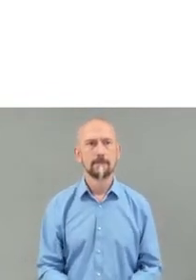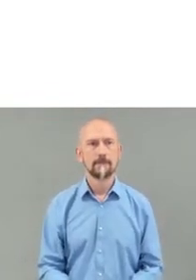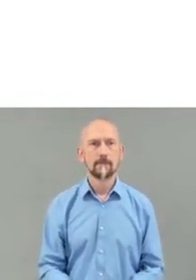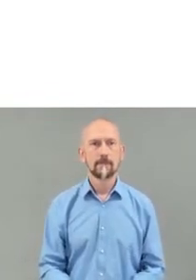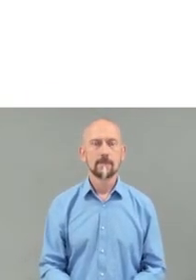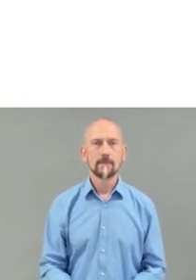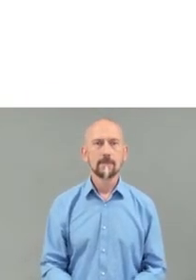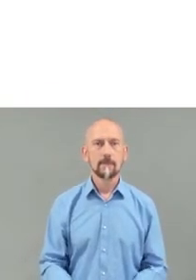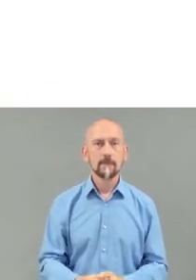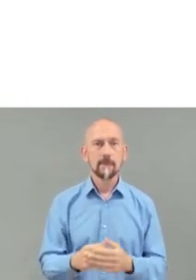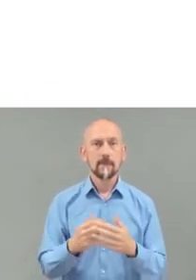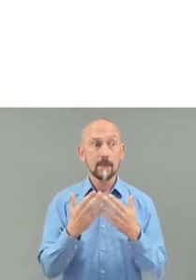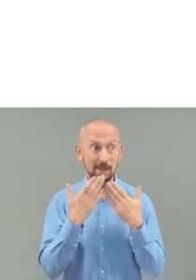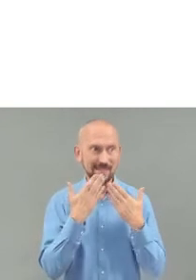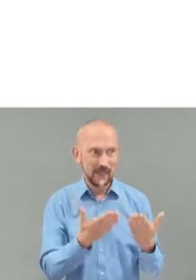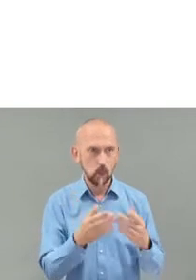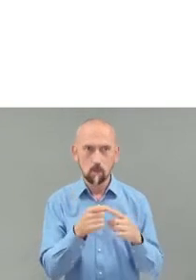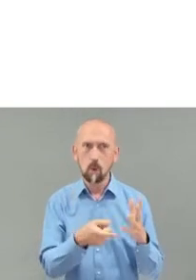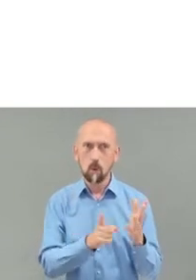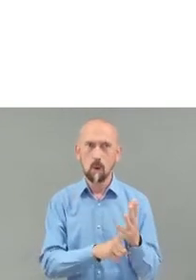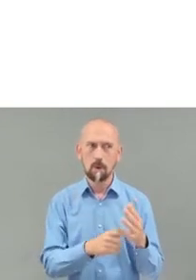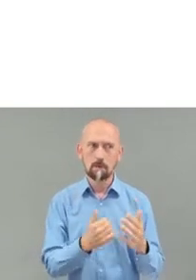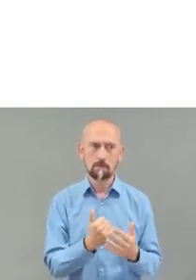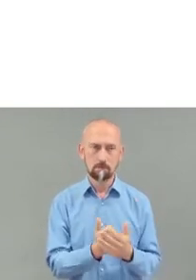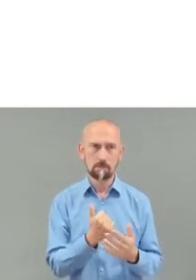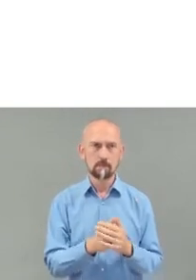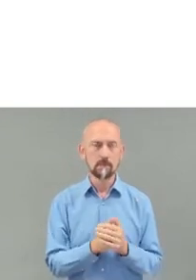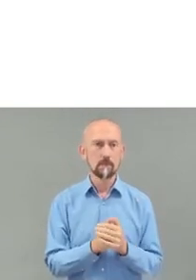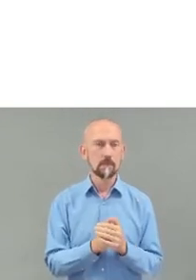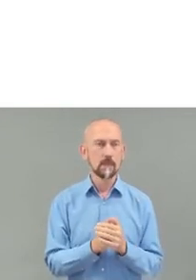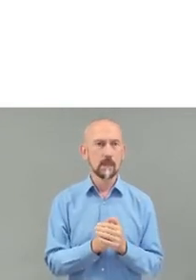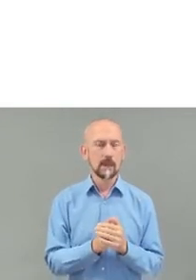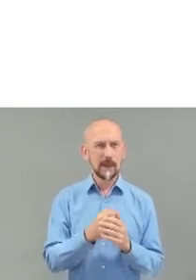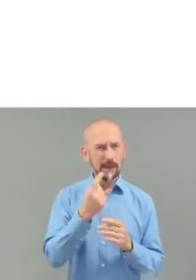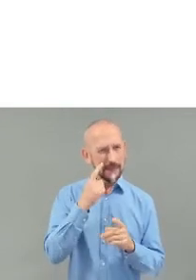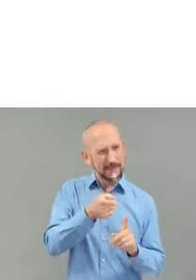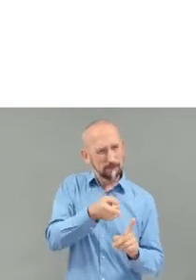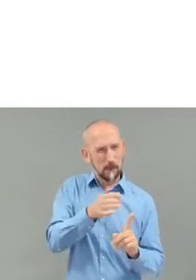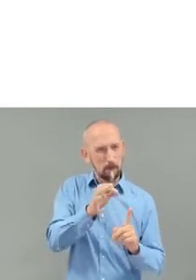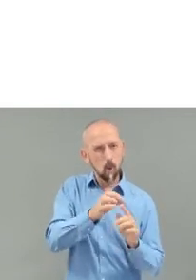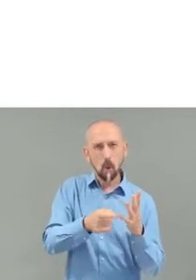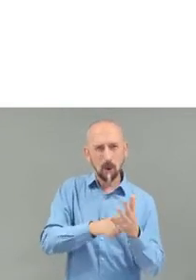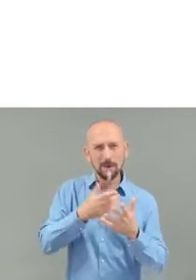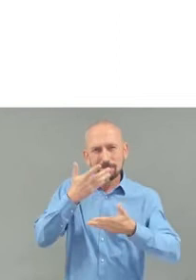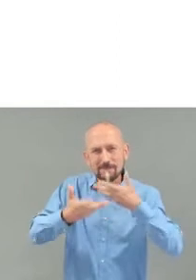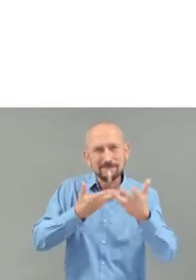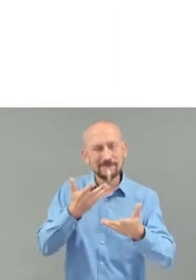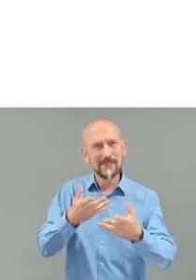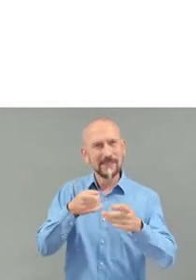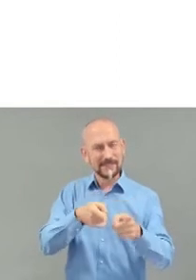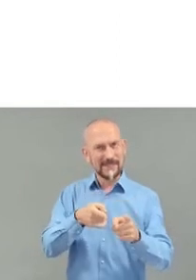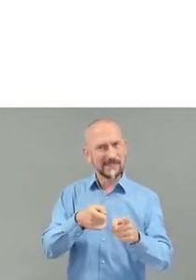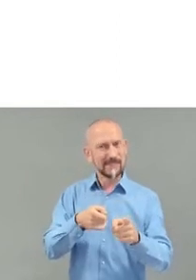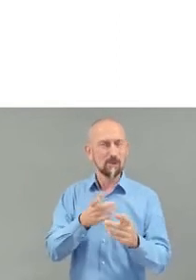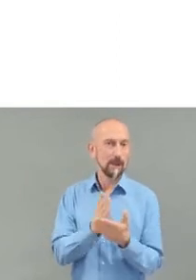Thank you, Paul. And I think what Paul said at the beginning really sets the scene for me and the work that I do, in that